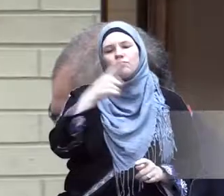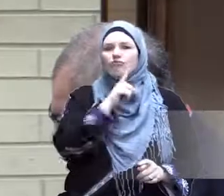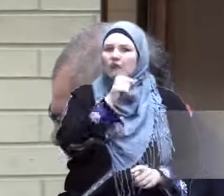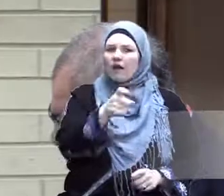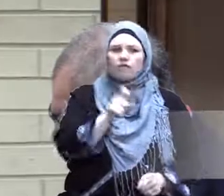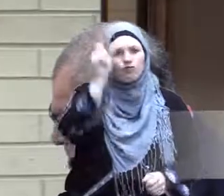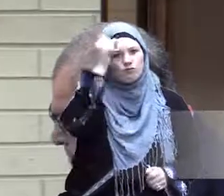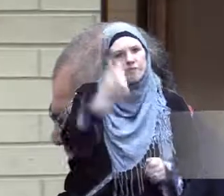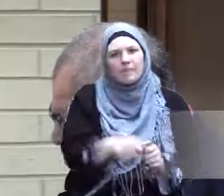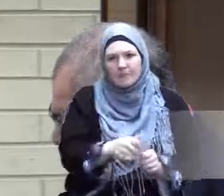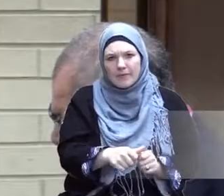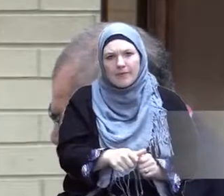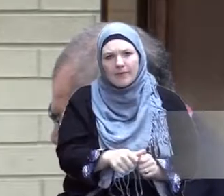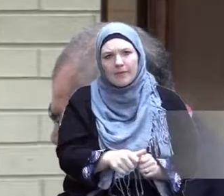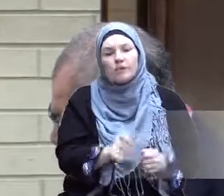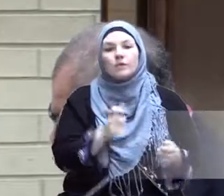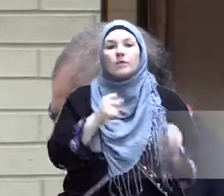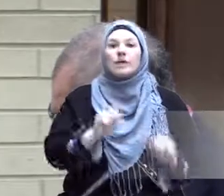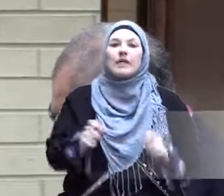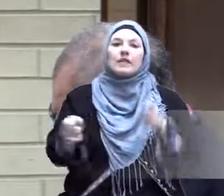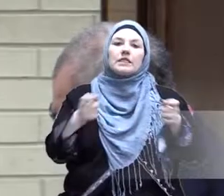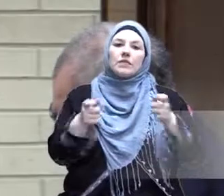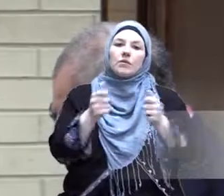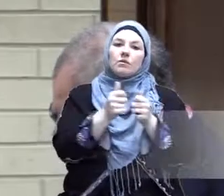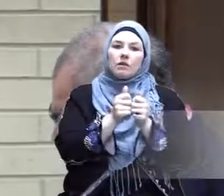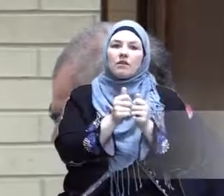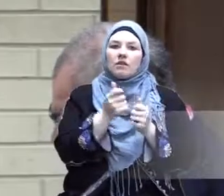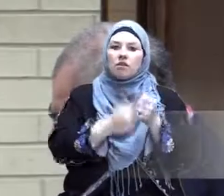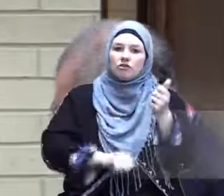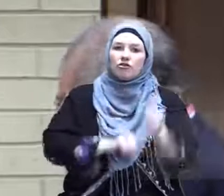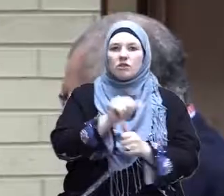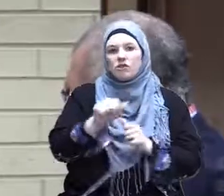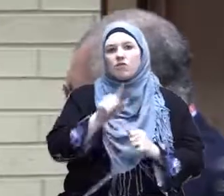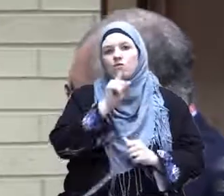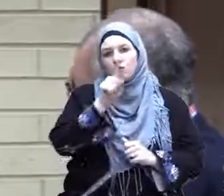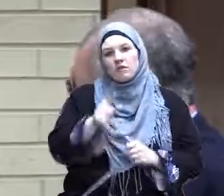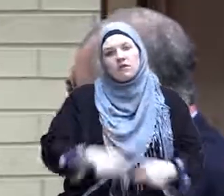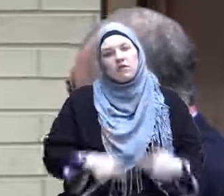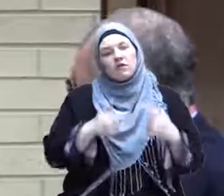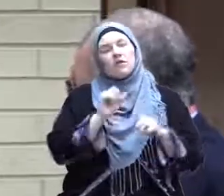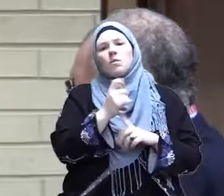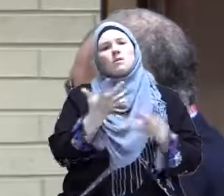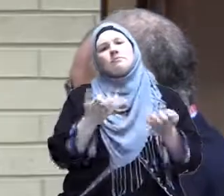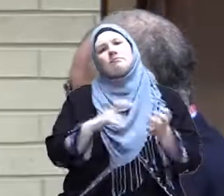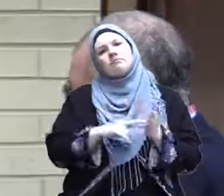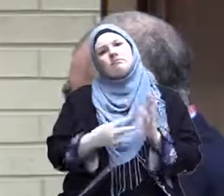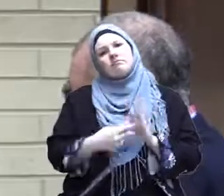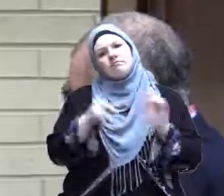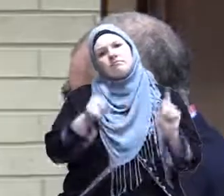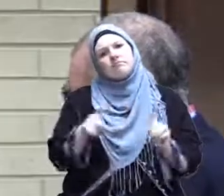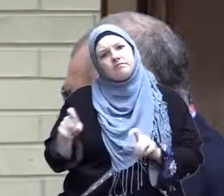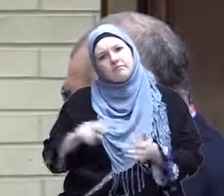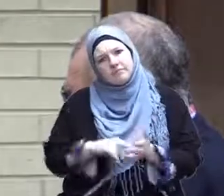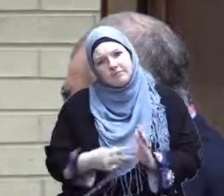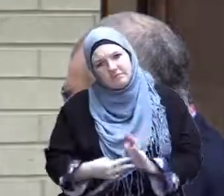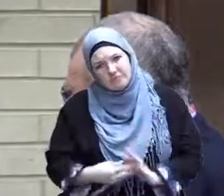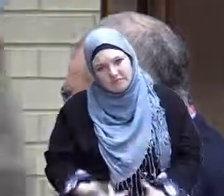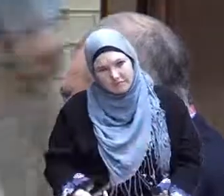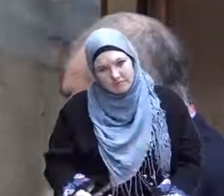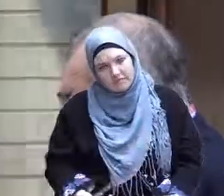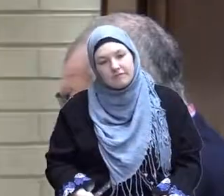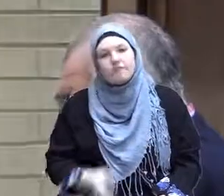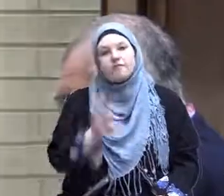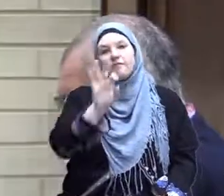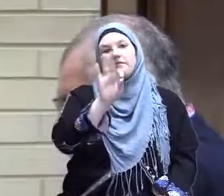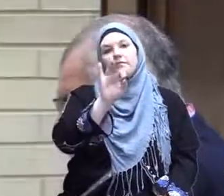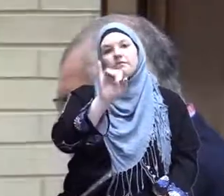heart so that we deal with it realistically. What does it mean to be a test? Fitna, as